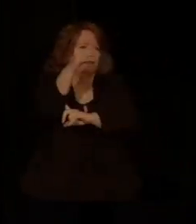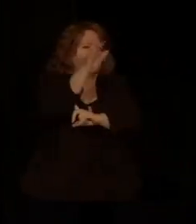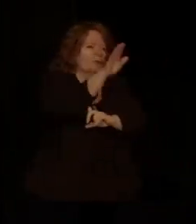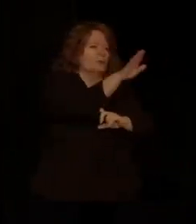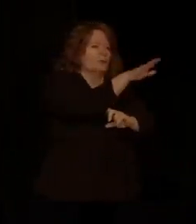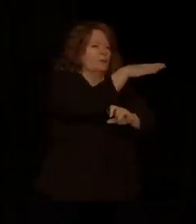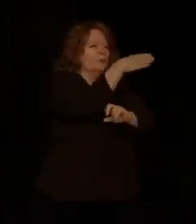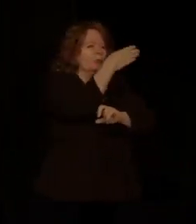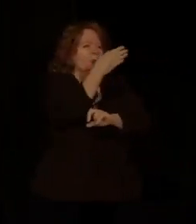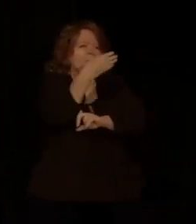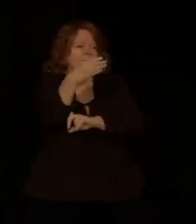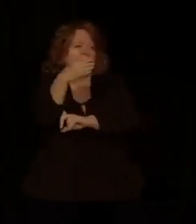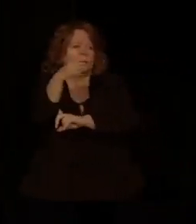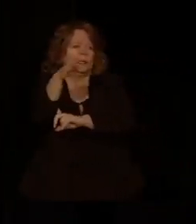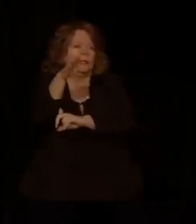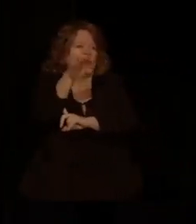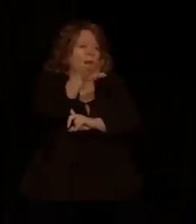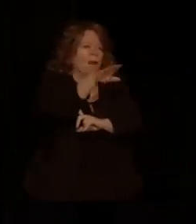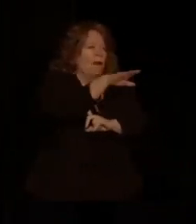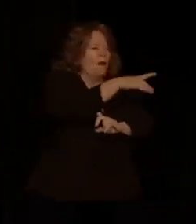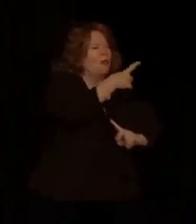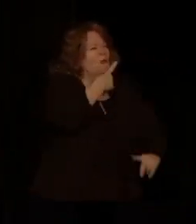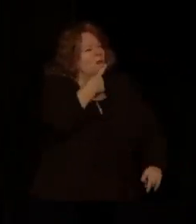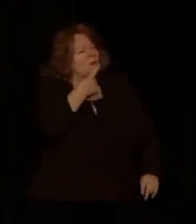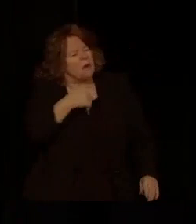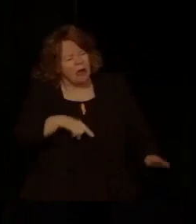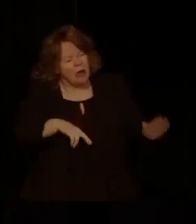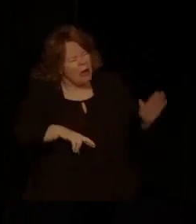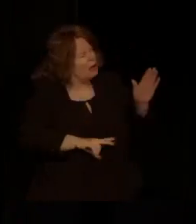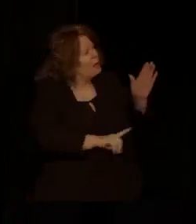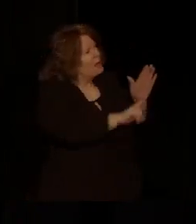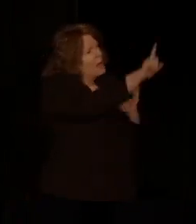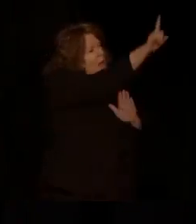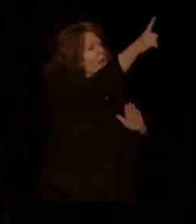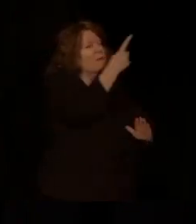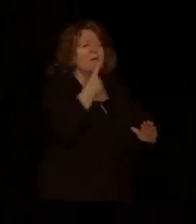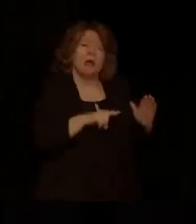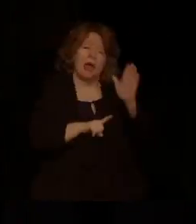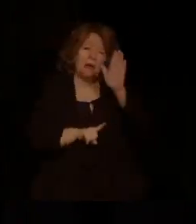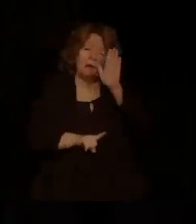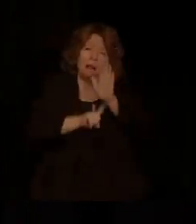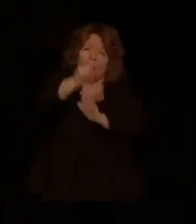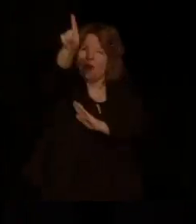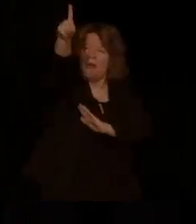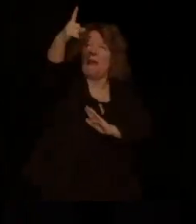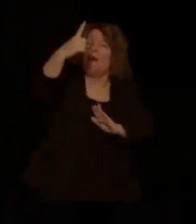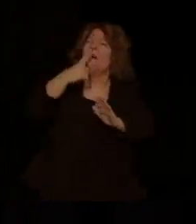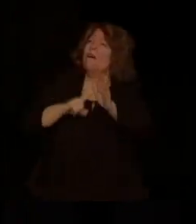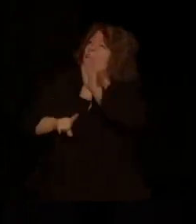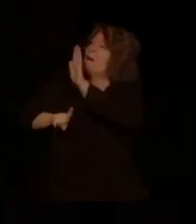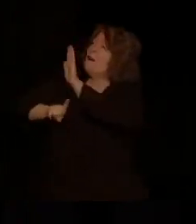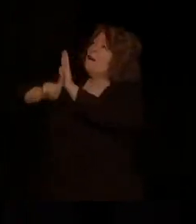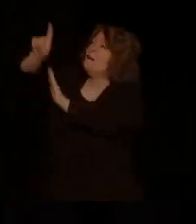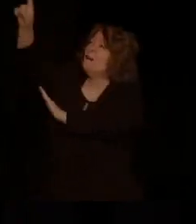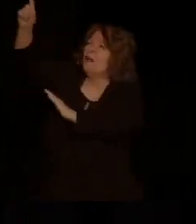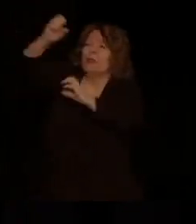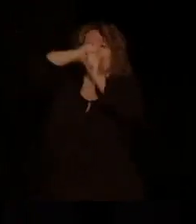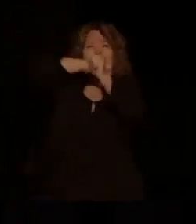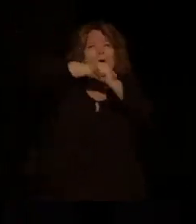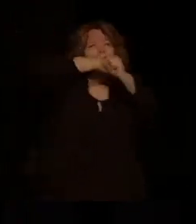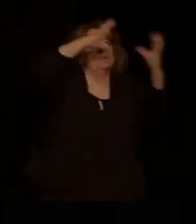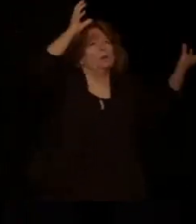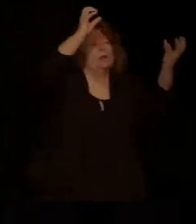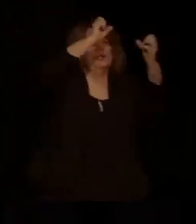gallantly streaming, and the rocket's red glare, the